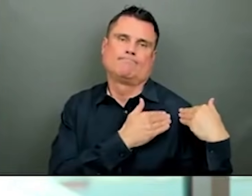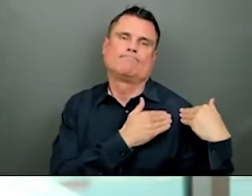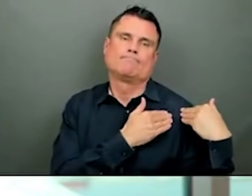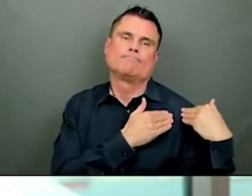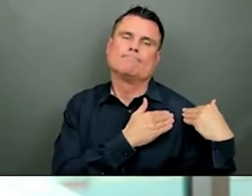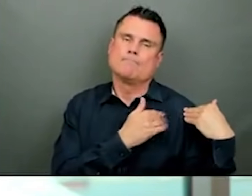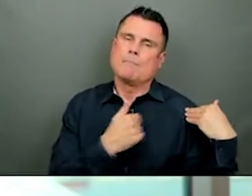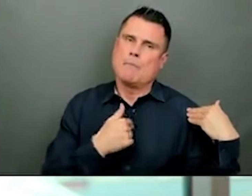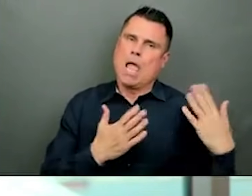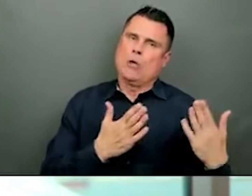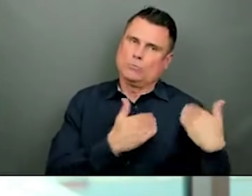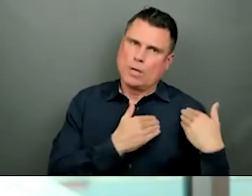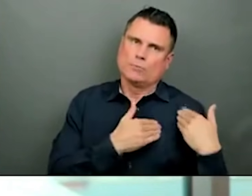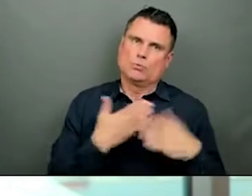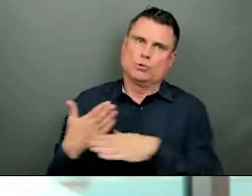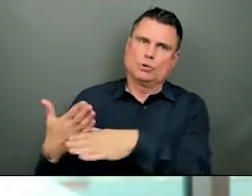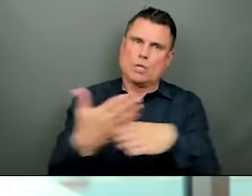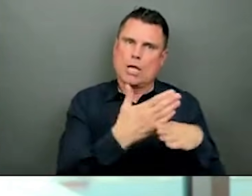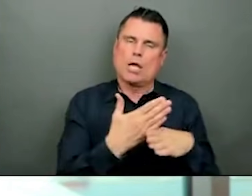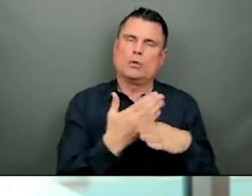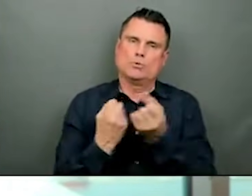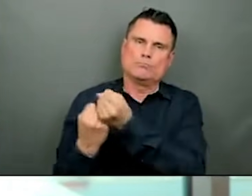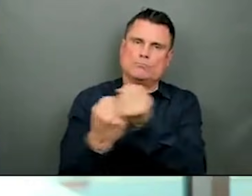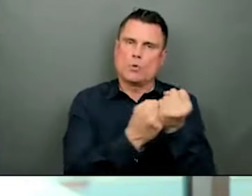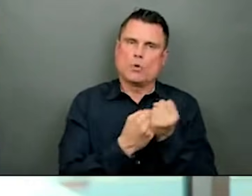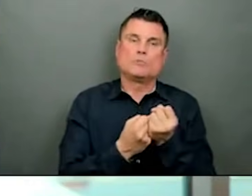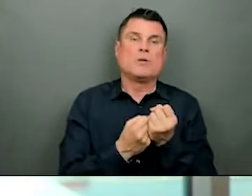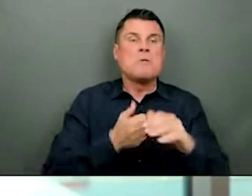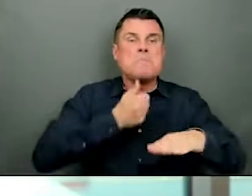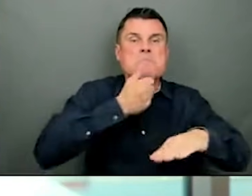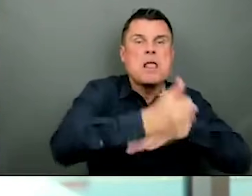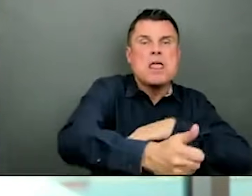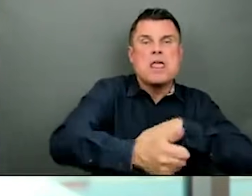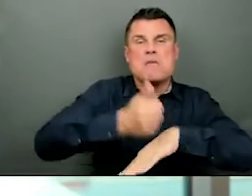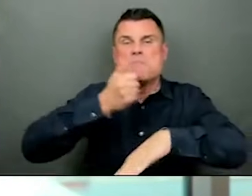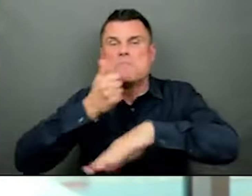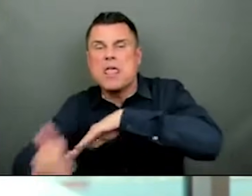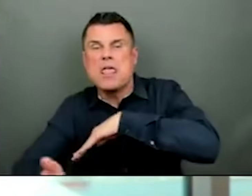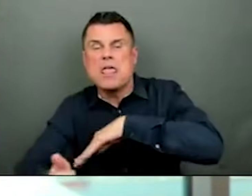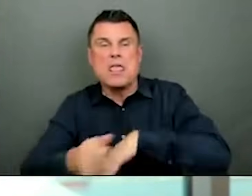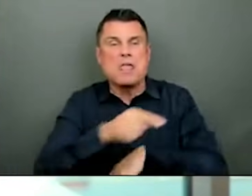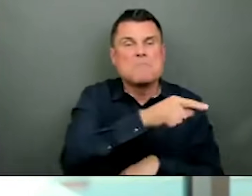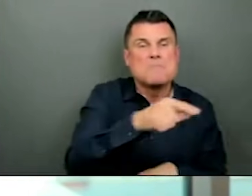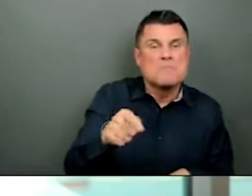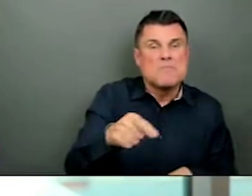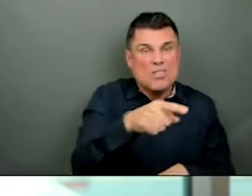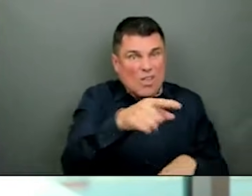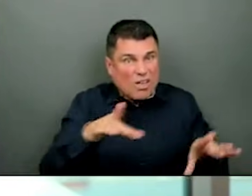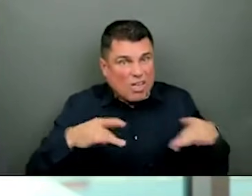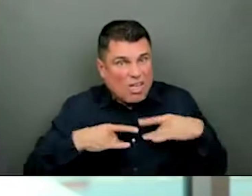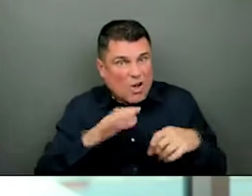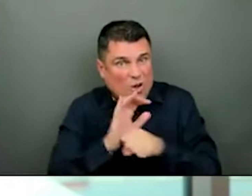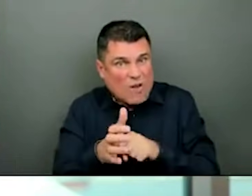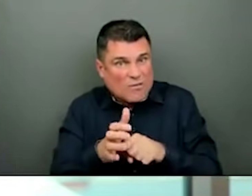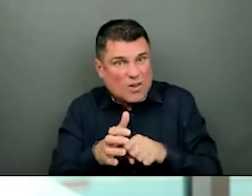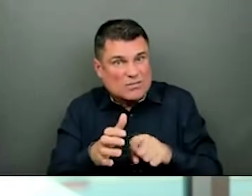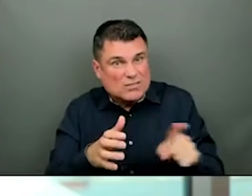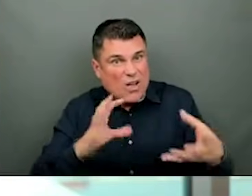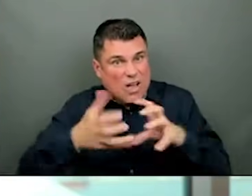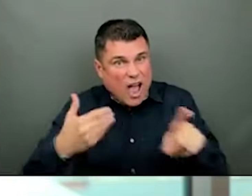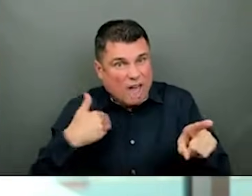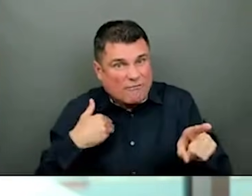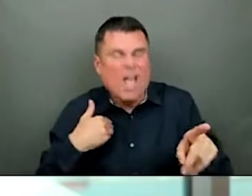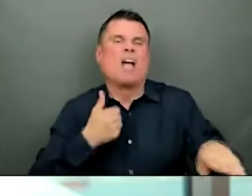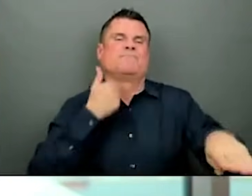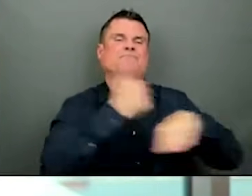don't blame people for getting sick, but we do have to come together now. Us and the vaccines against COVID-19, that's what I would say to